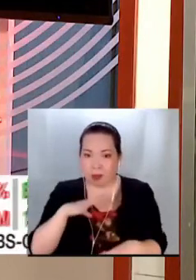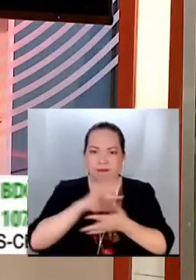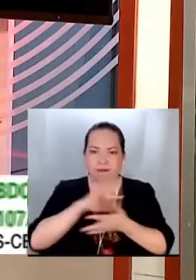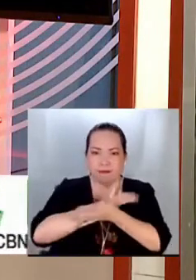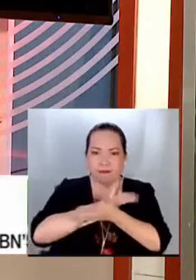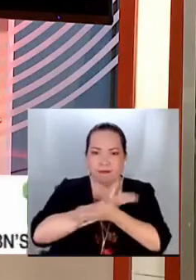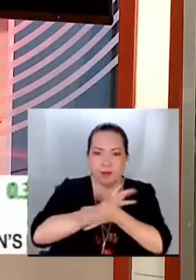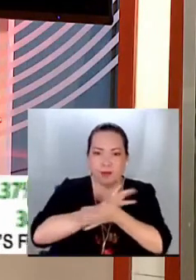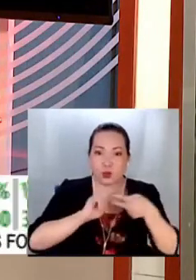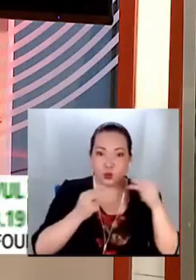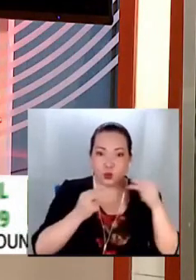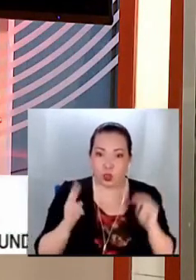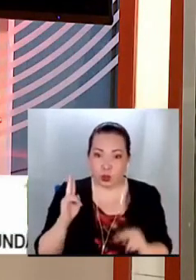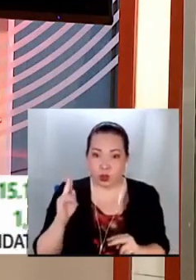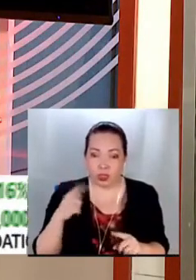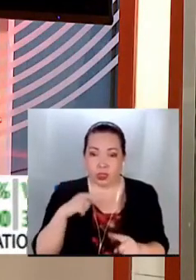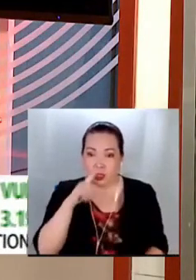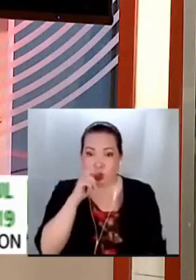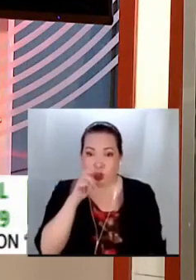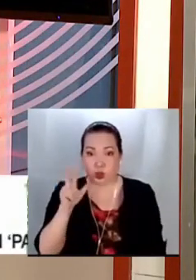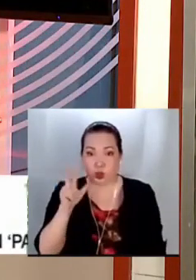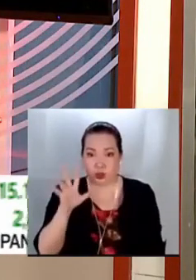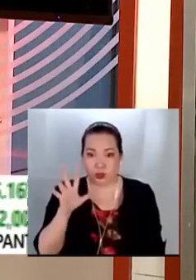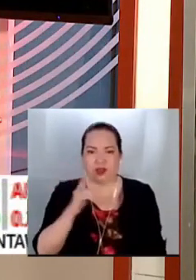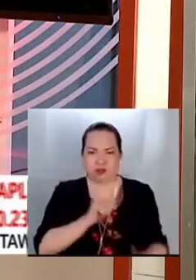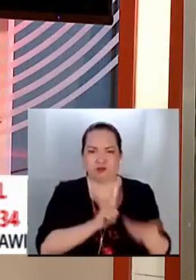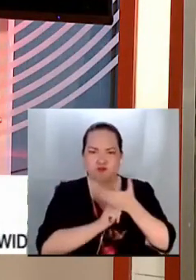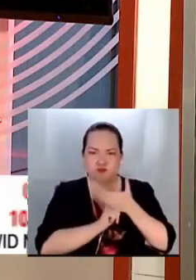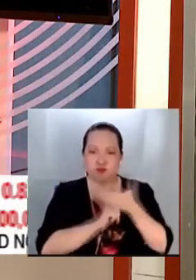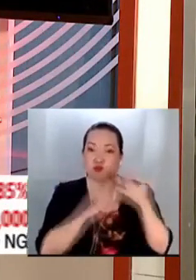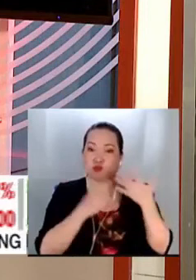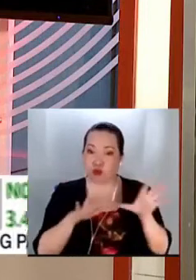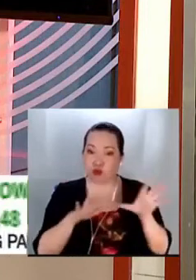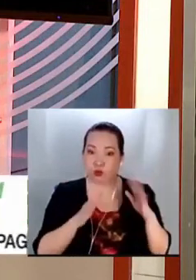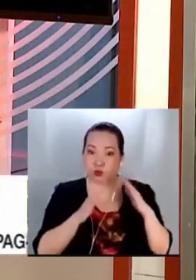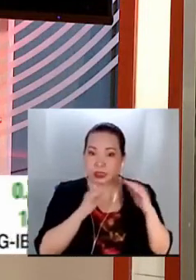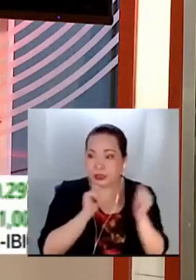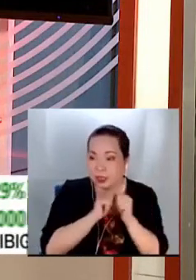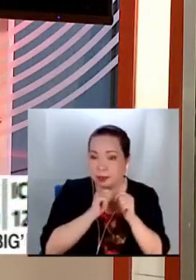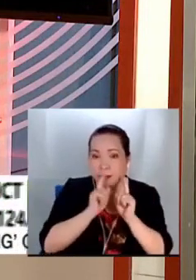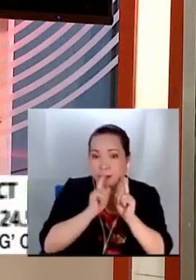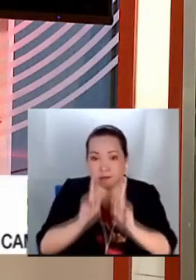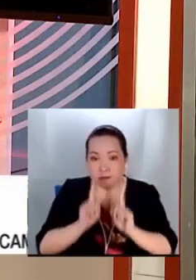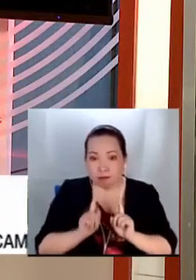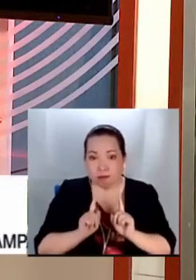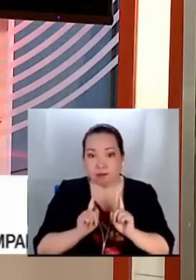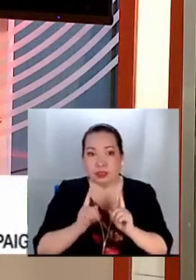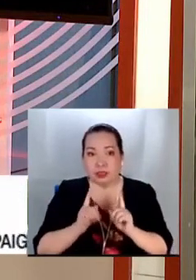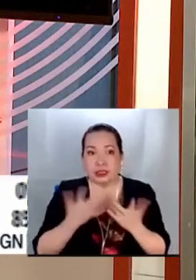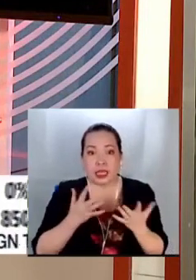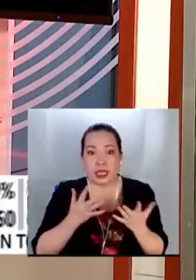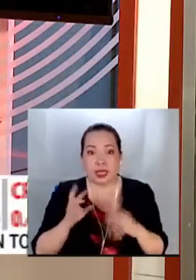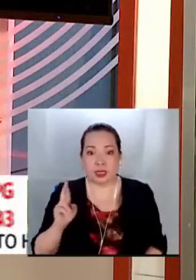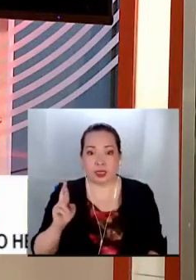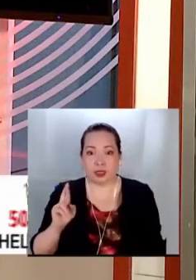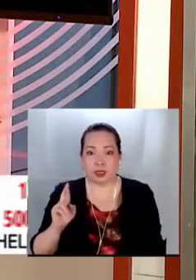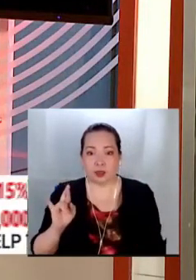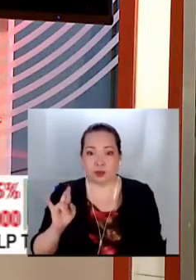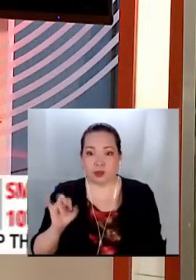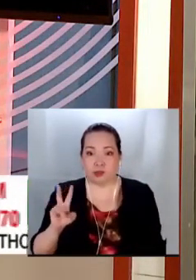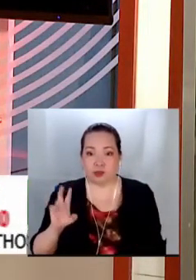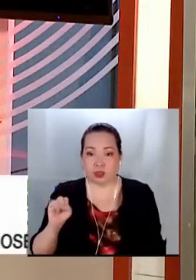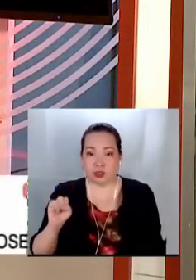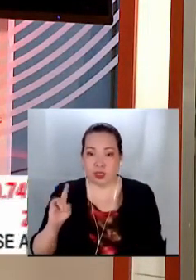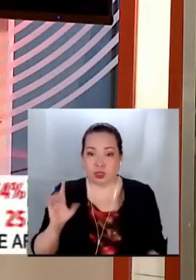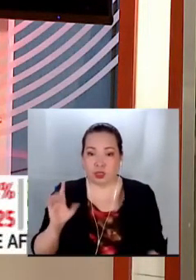The 35-year-old patient was quarantined in an apartment with another individual in Riverside Commonwealth. He was an overseas